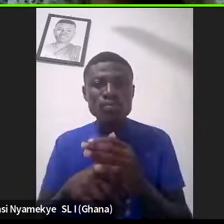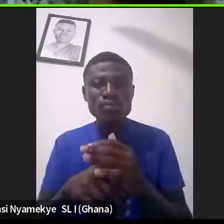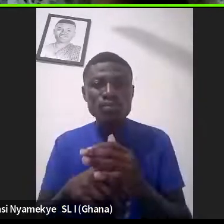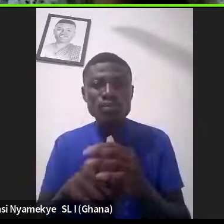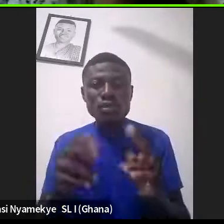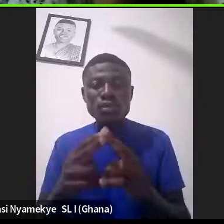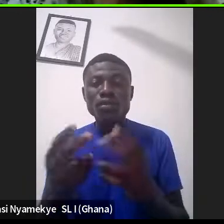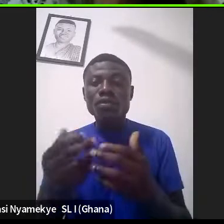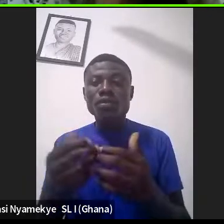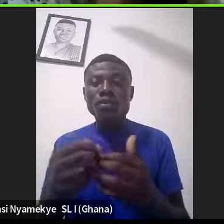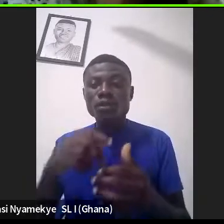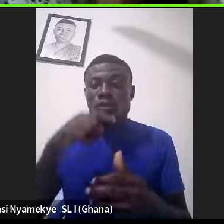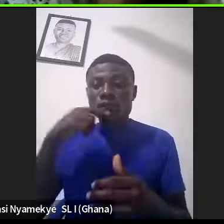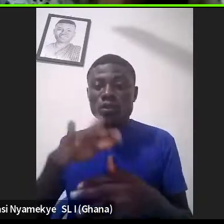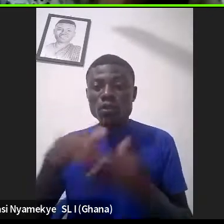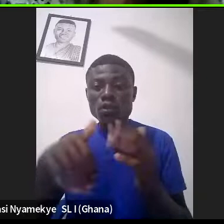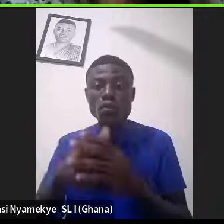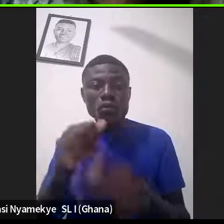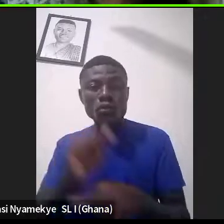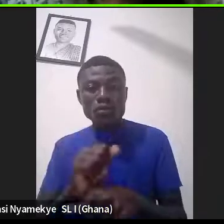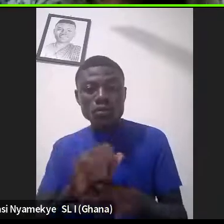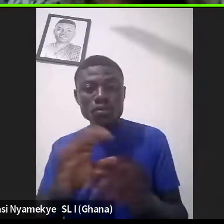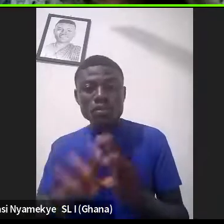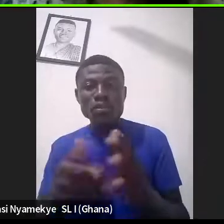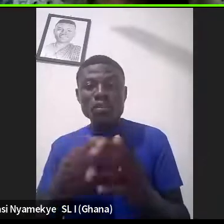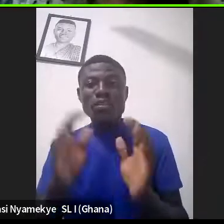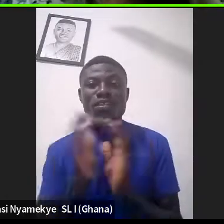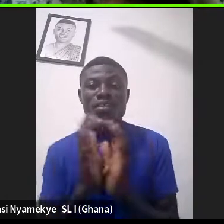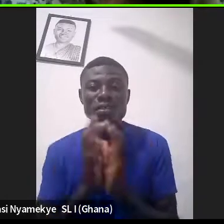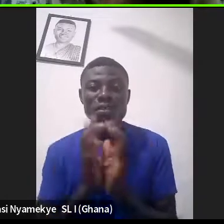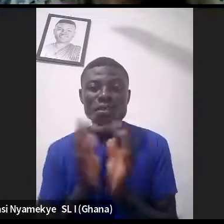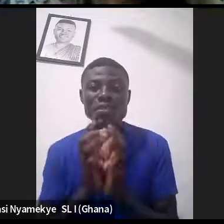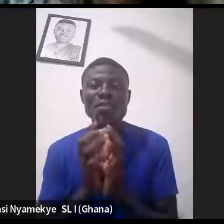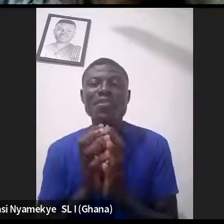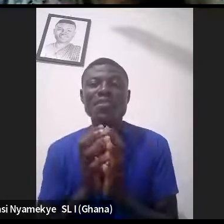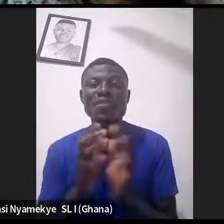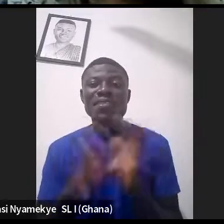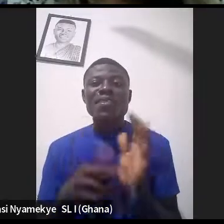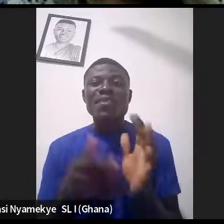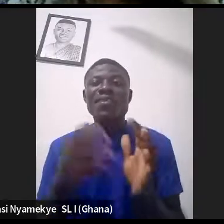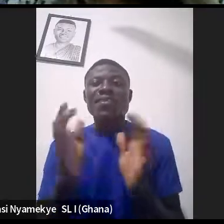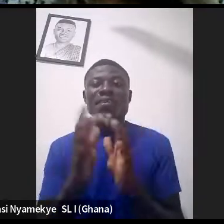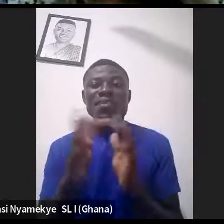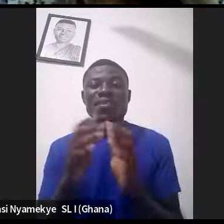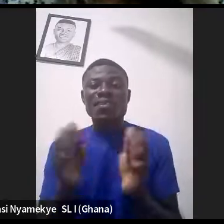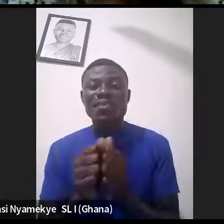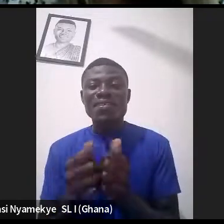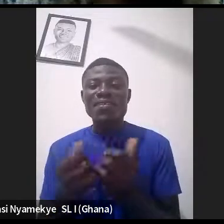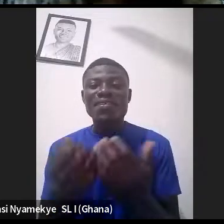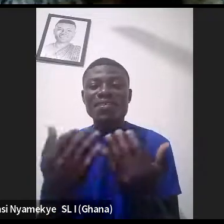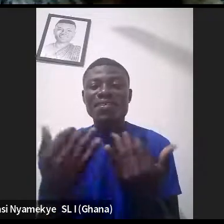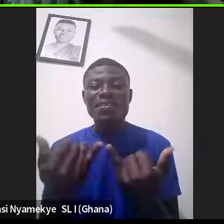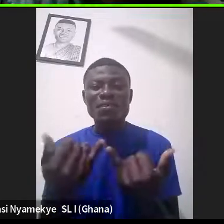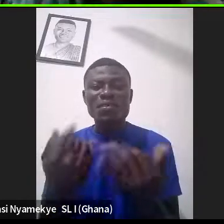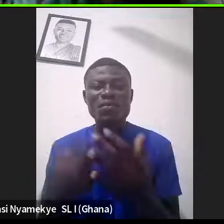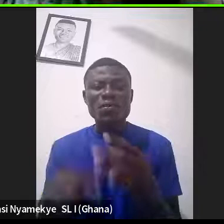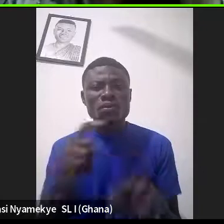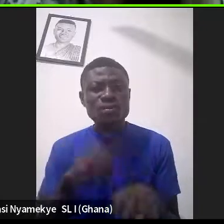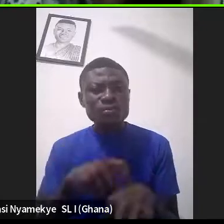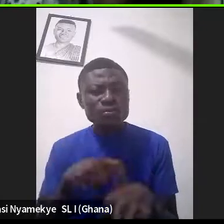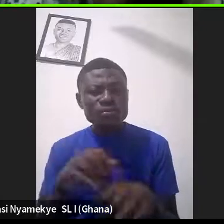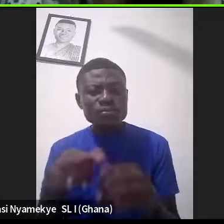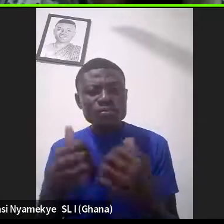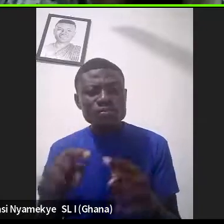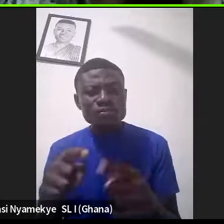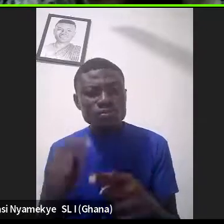Rubik's Cube actually contacted us and Benjamin. At what point you got in? Pardon?